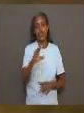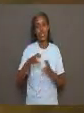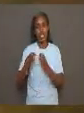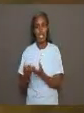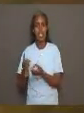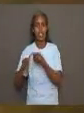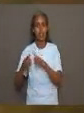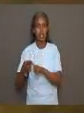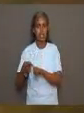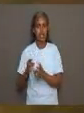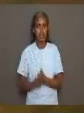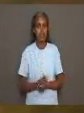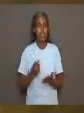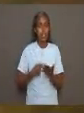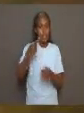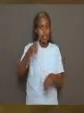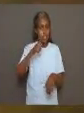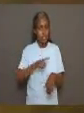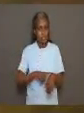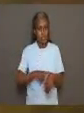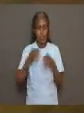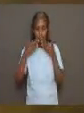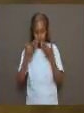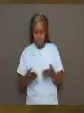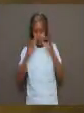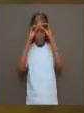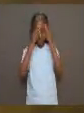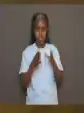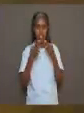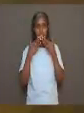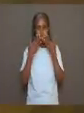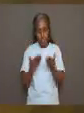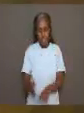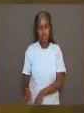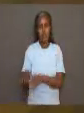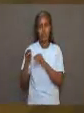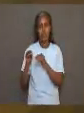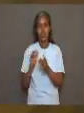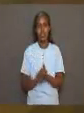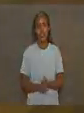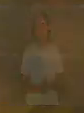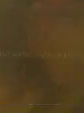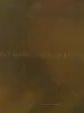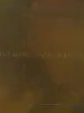classmates. Until next time, thank you, teacher. Thank you, students.